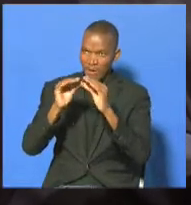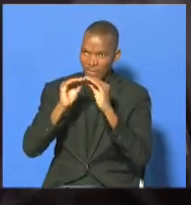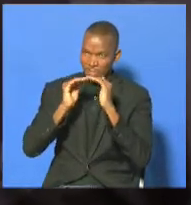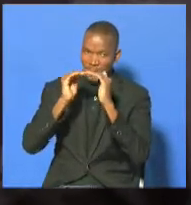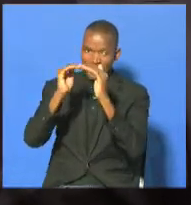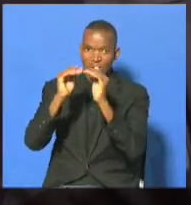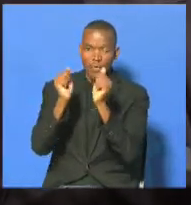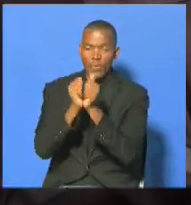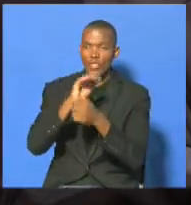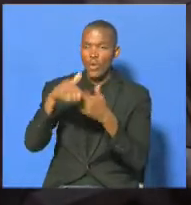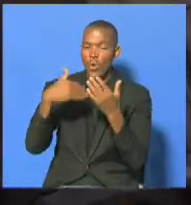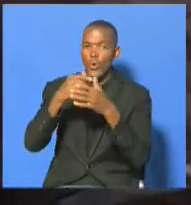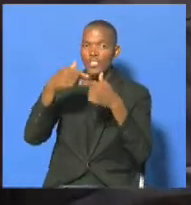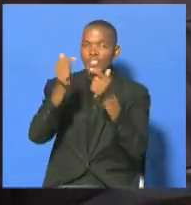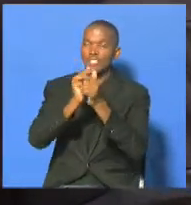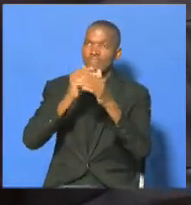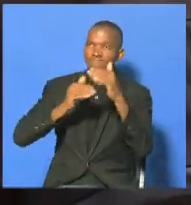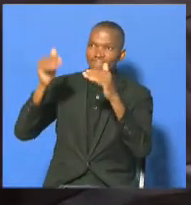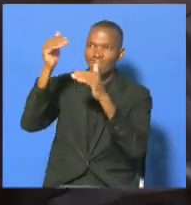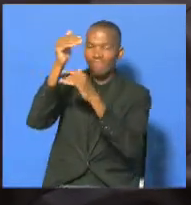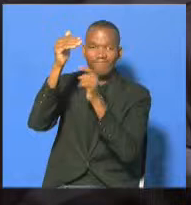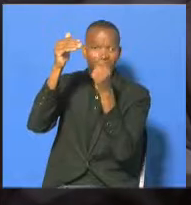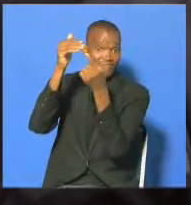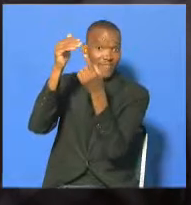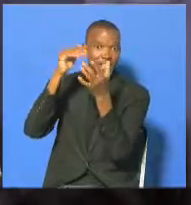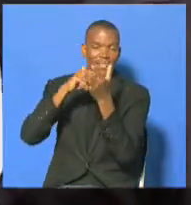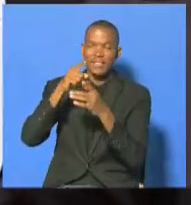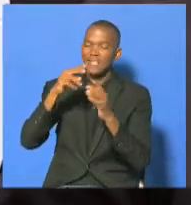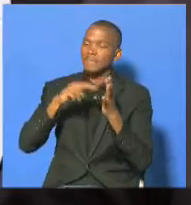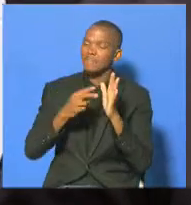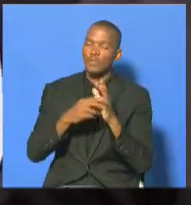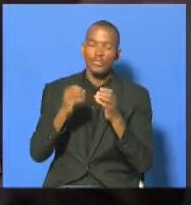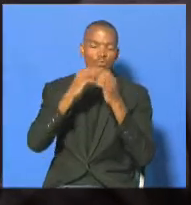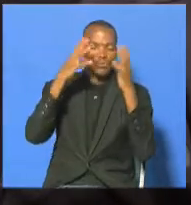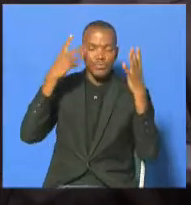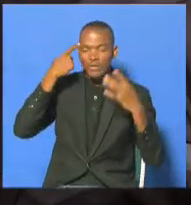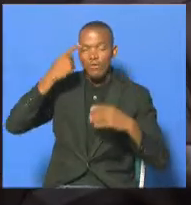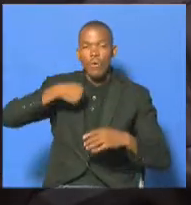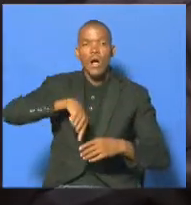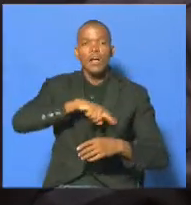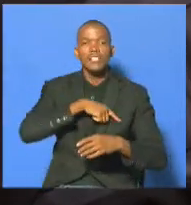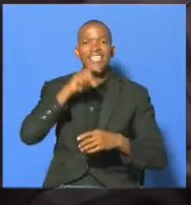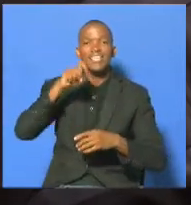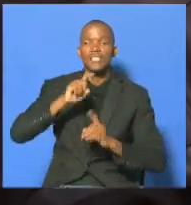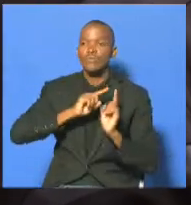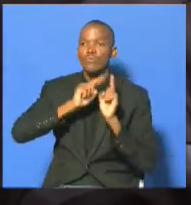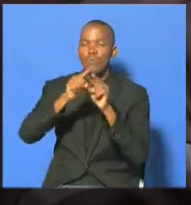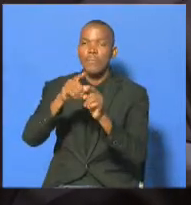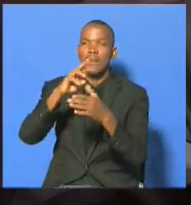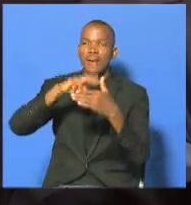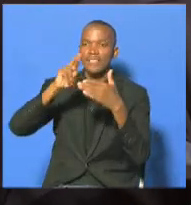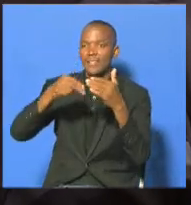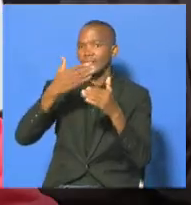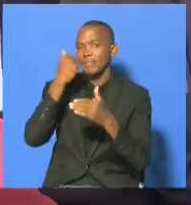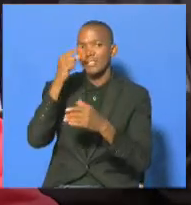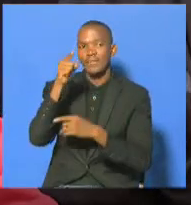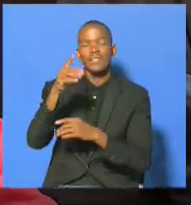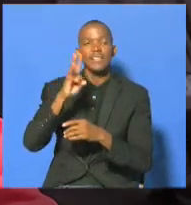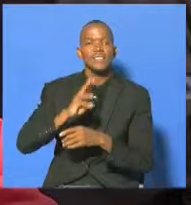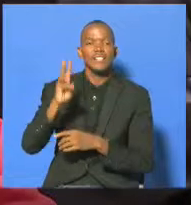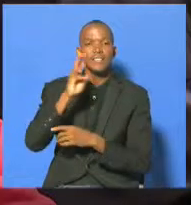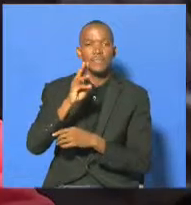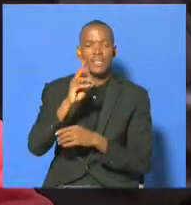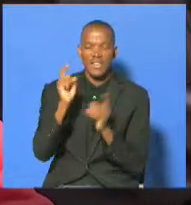the other guys in front of us as well. So, yeah, it means a lot to us. We really need to go and get a positive result on Saturday. The